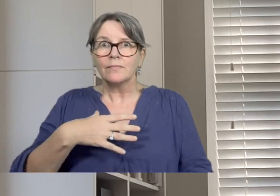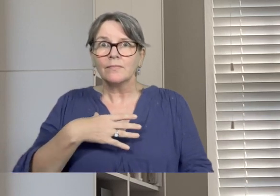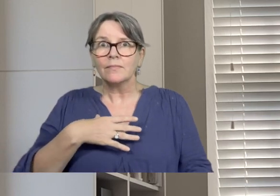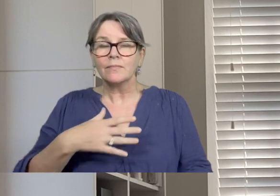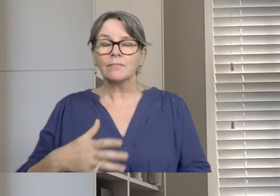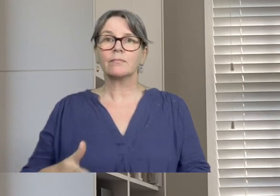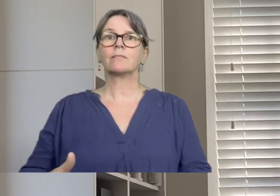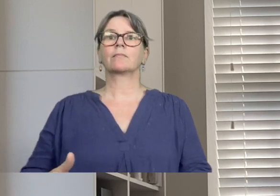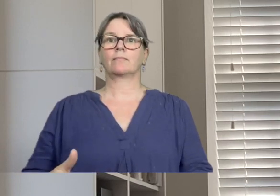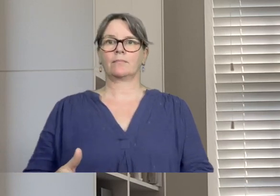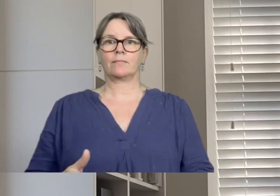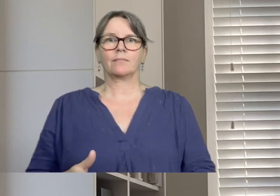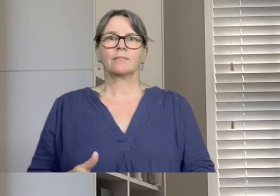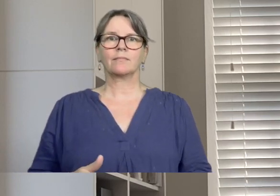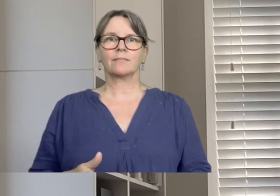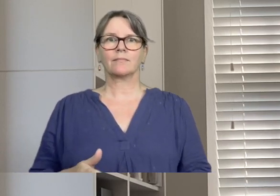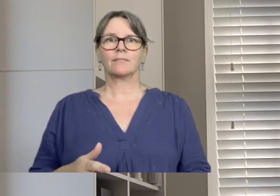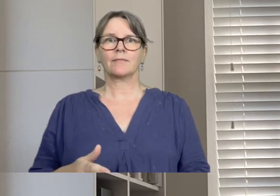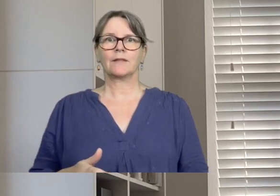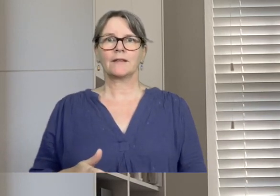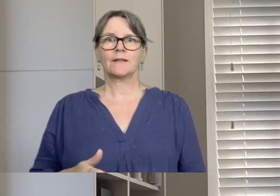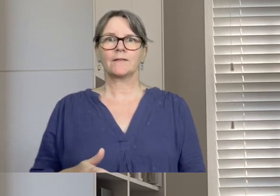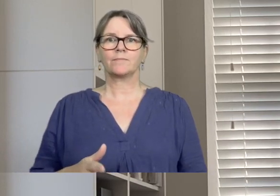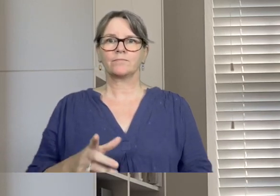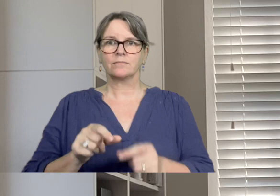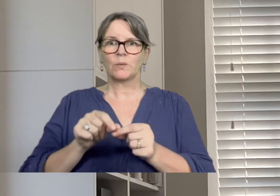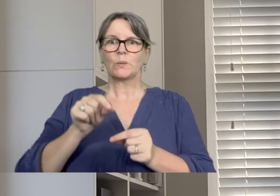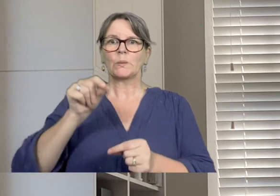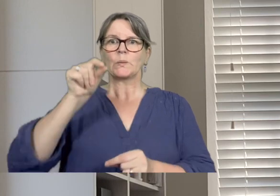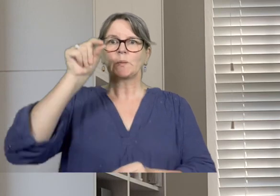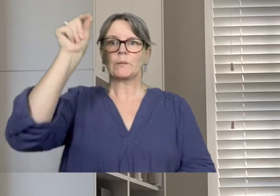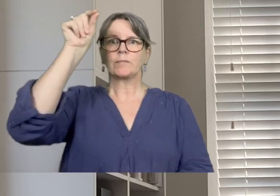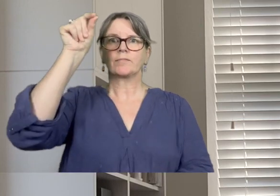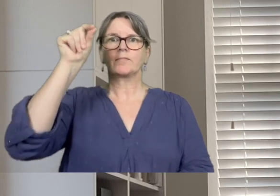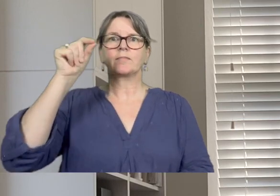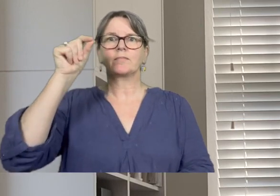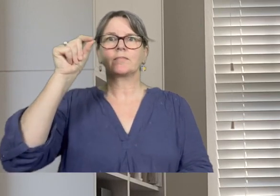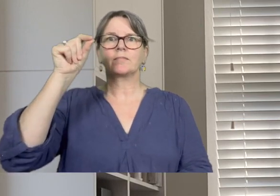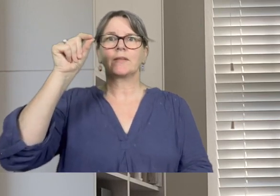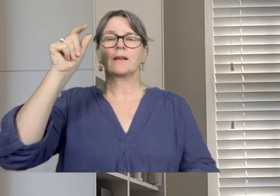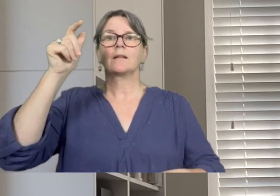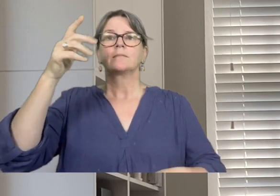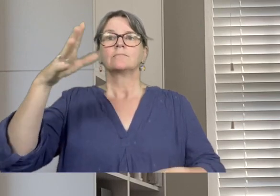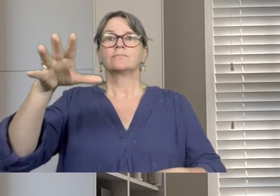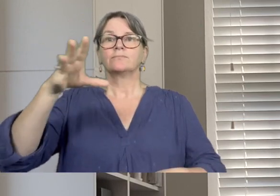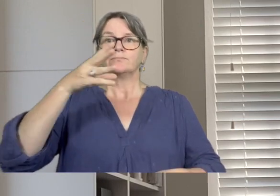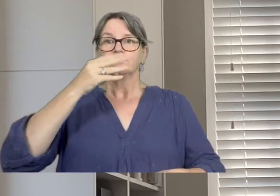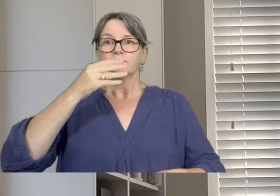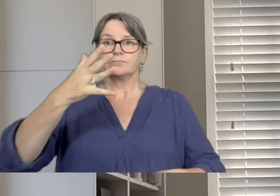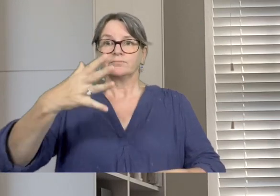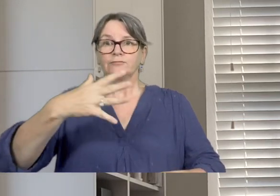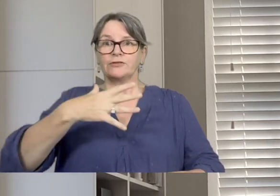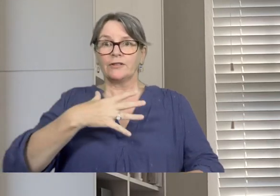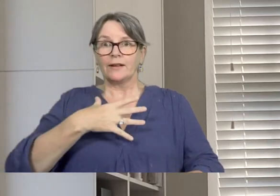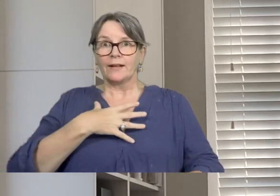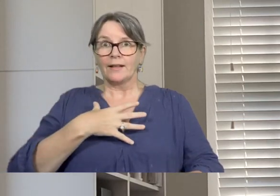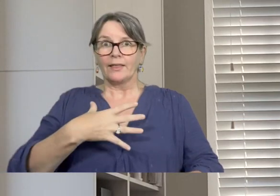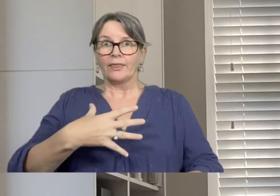out, we're going to grow all the way up. Find that lovely long spine. One more time, breath in. As we breathe out, curl.